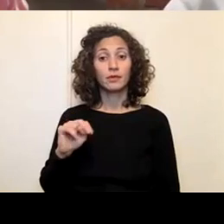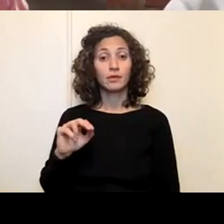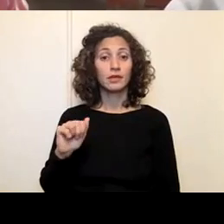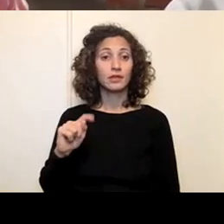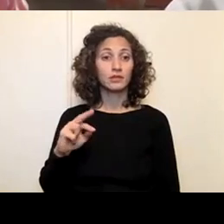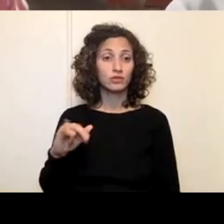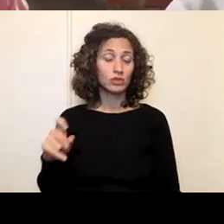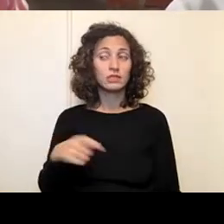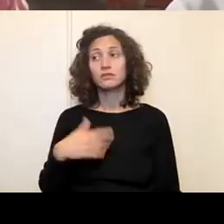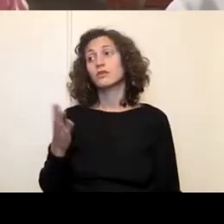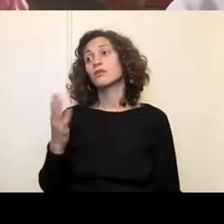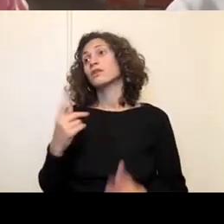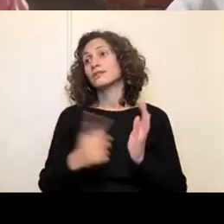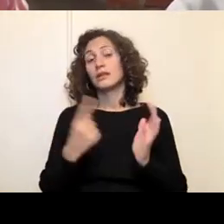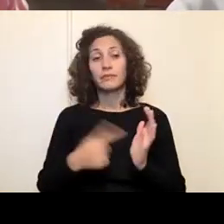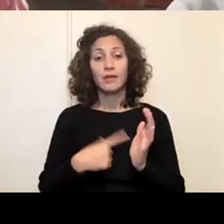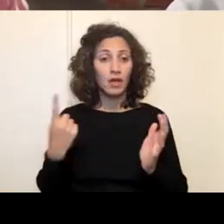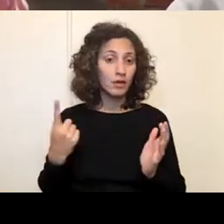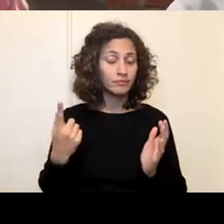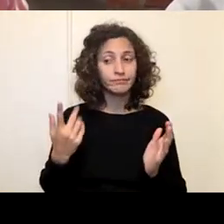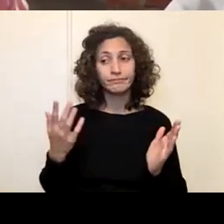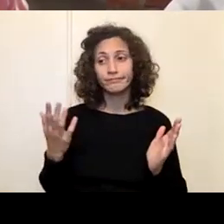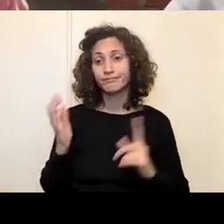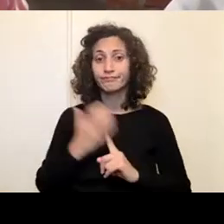fetish work. Sometimes it's,